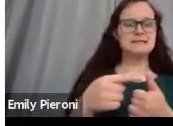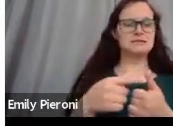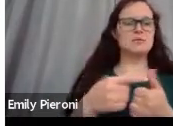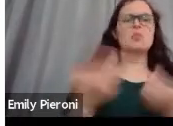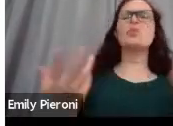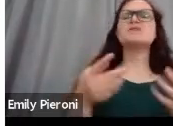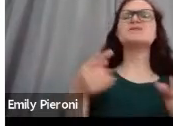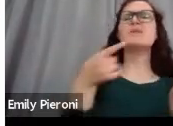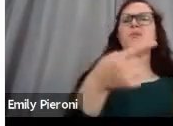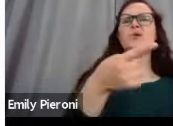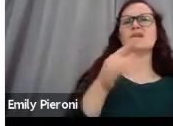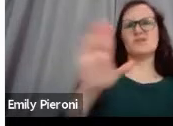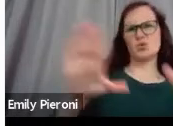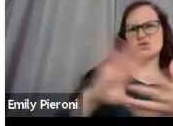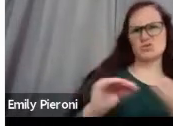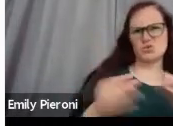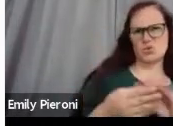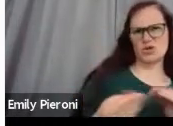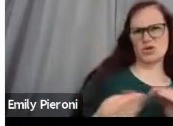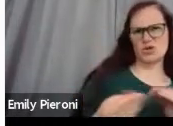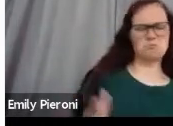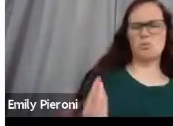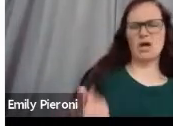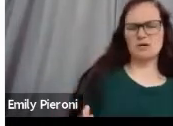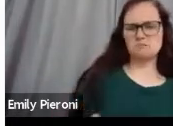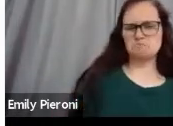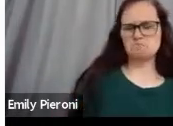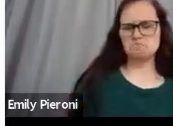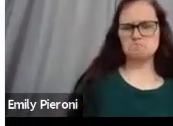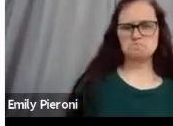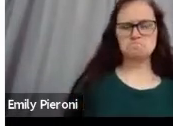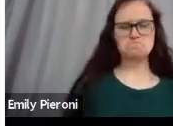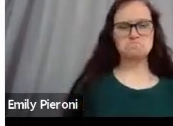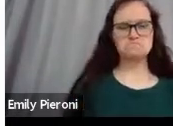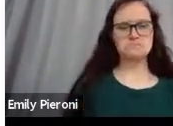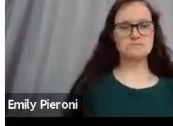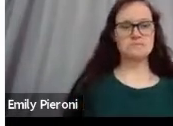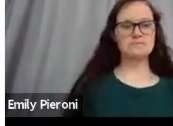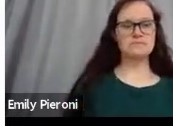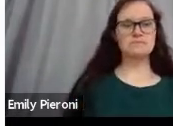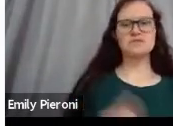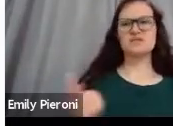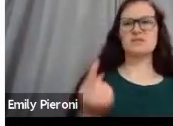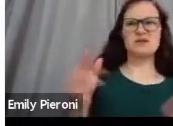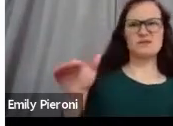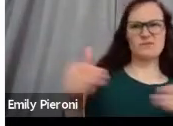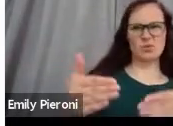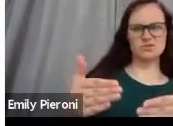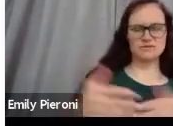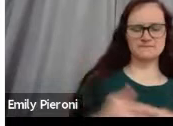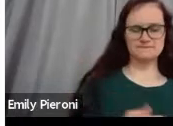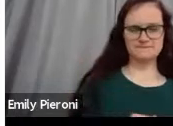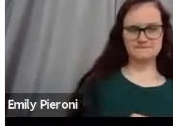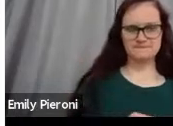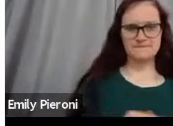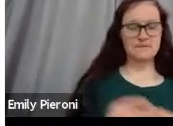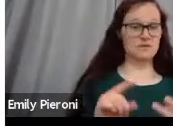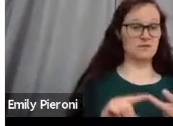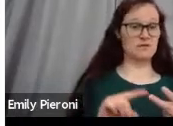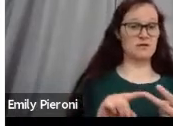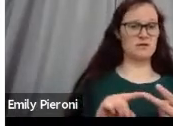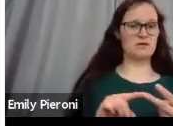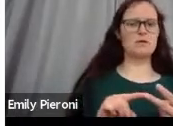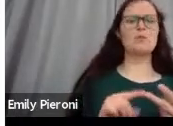want to be getting across, something you want people to be focusing on, and something that you want to focus on. What do you want the audience to know or do